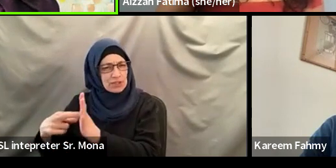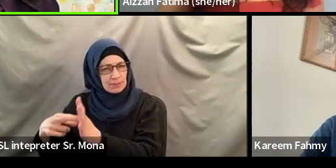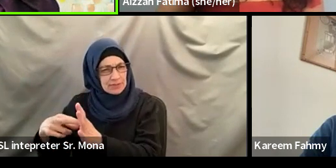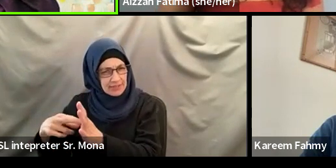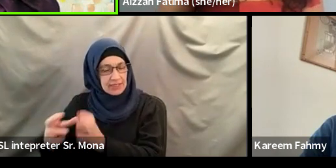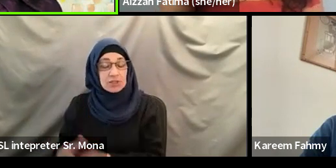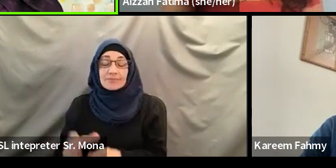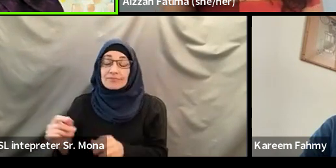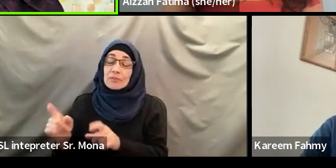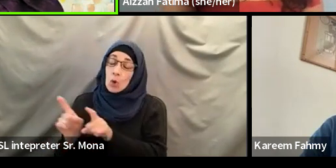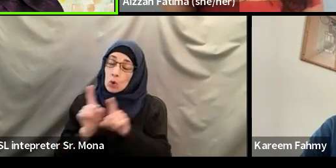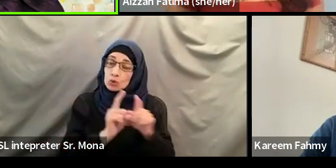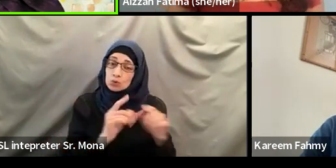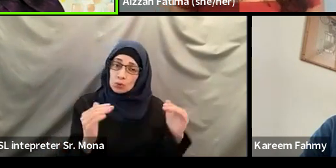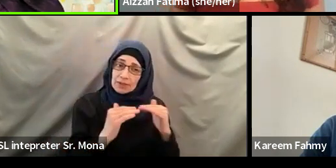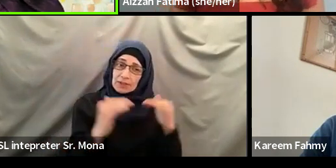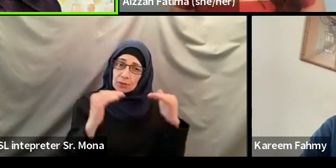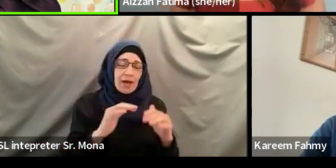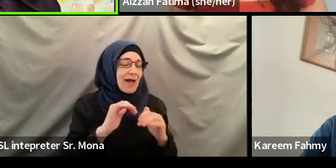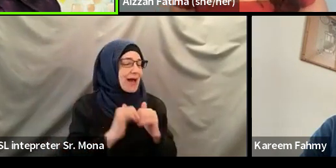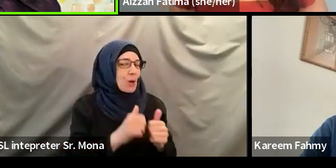as importantly, how does it not?